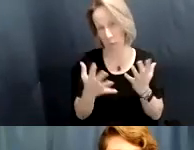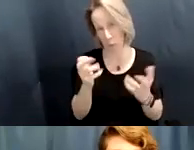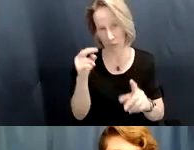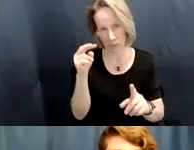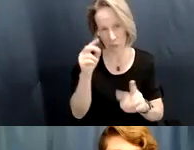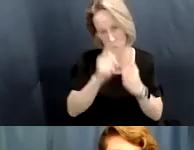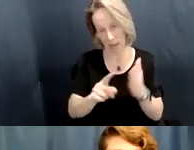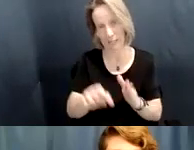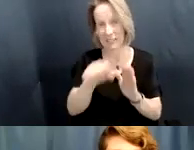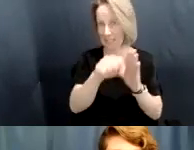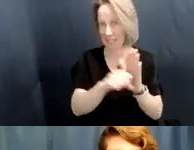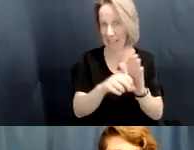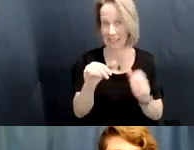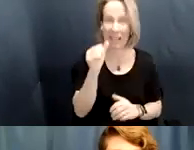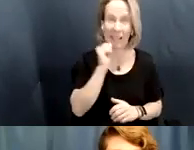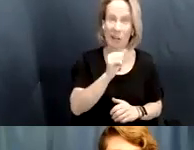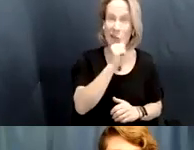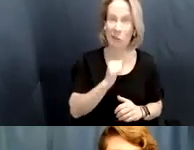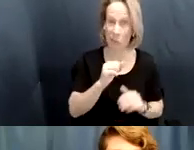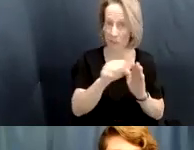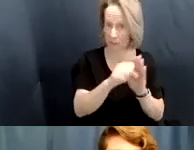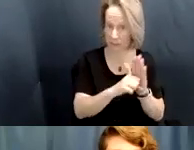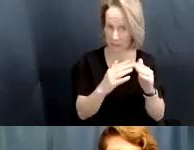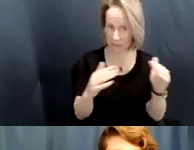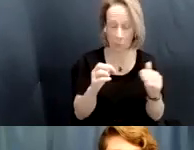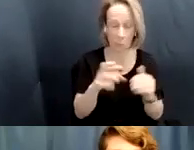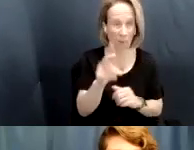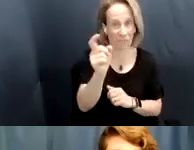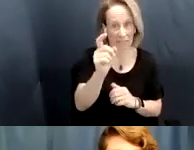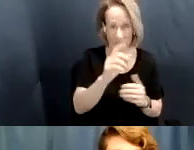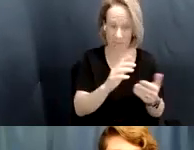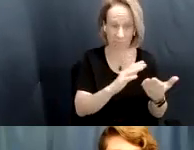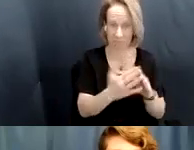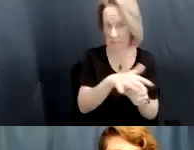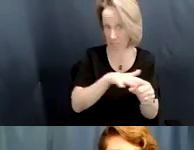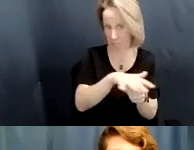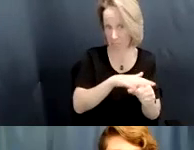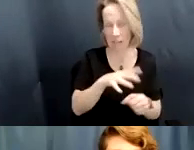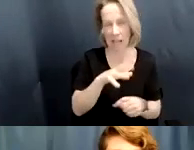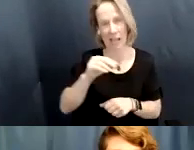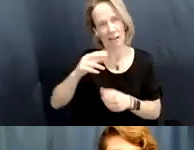Services, at city, your local ordinances, and of course, nationally, the CDC.